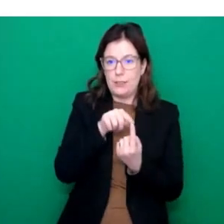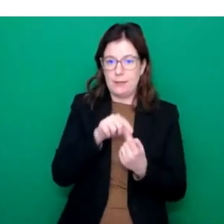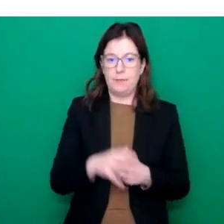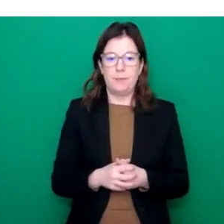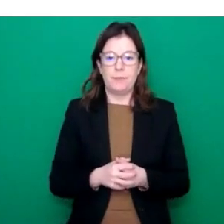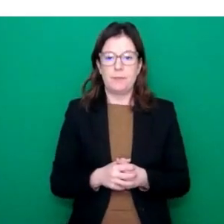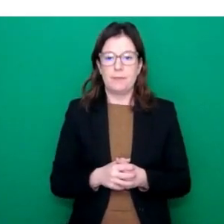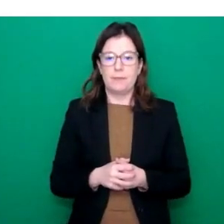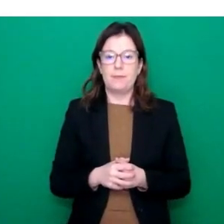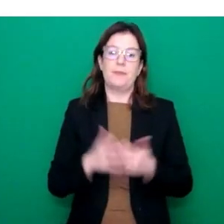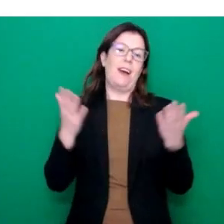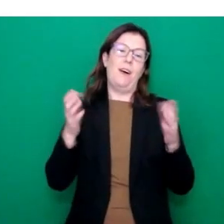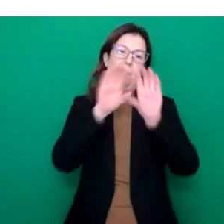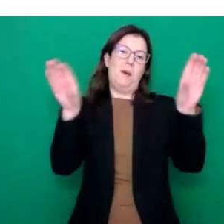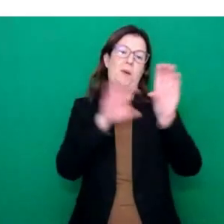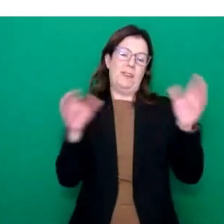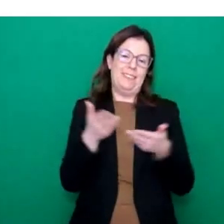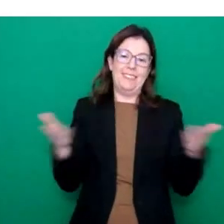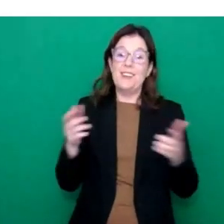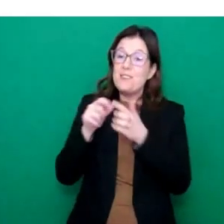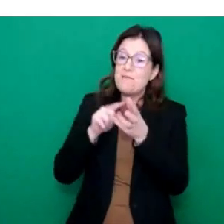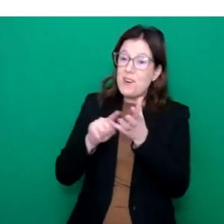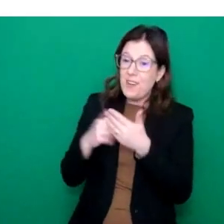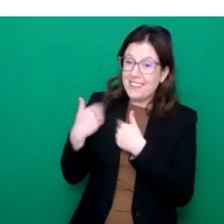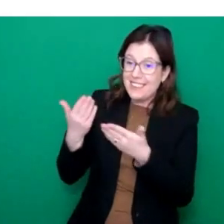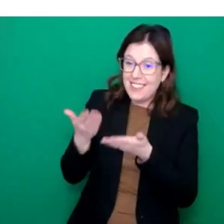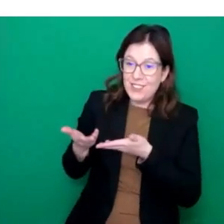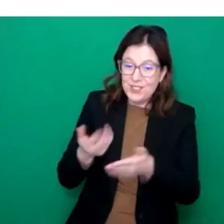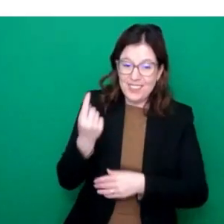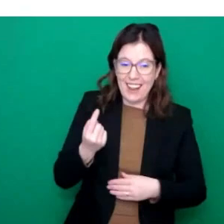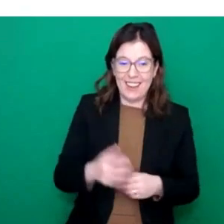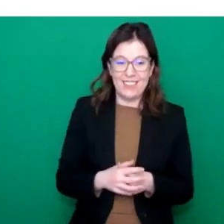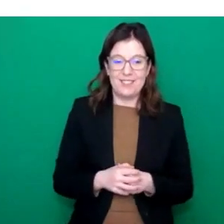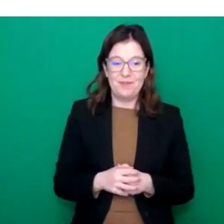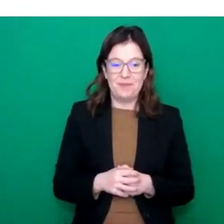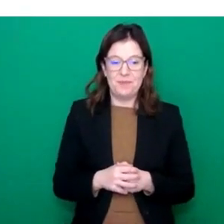also, there they are. So Paul, would you like to introduce yourself?